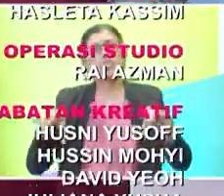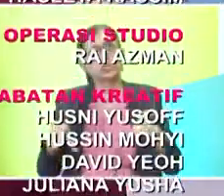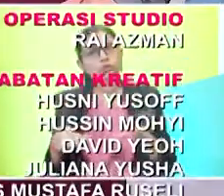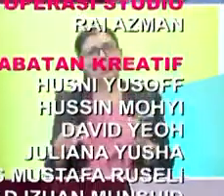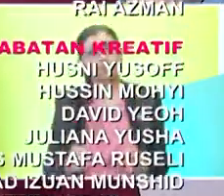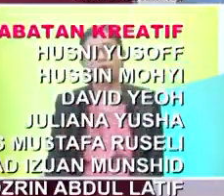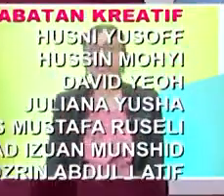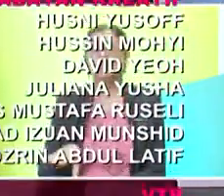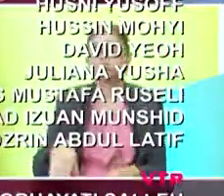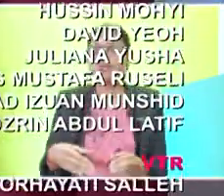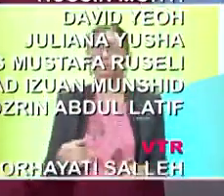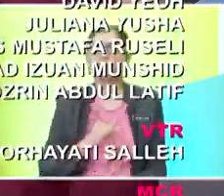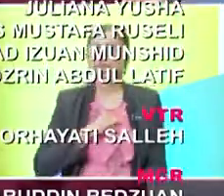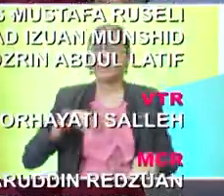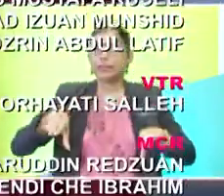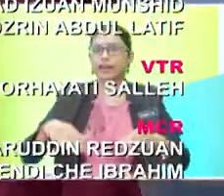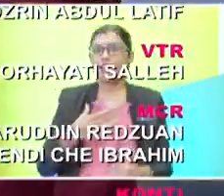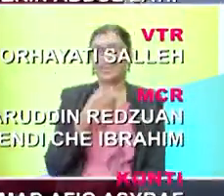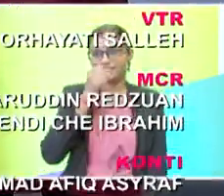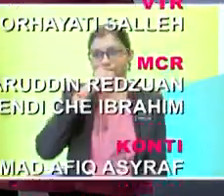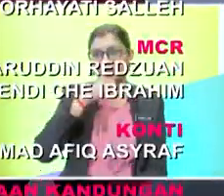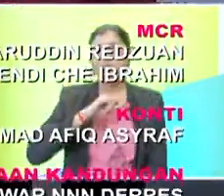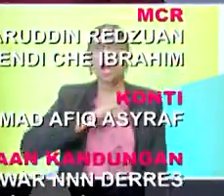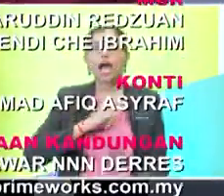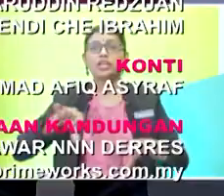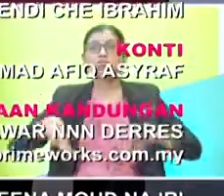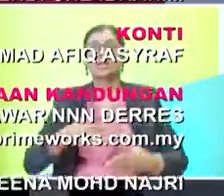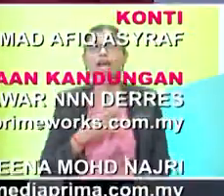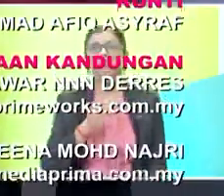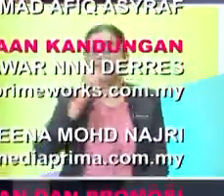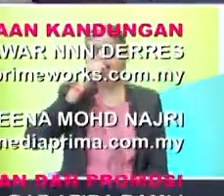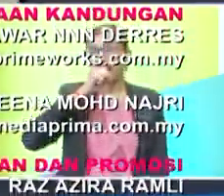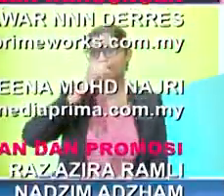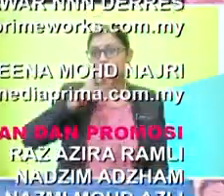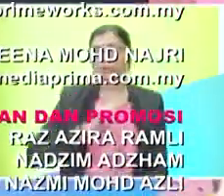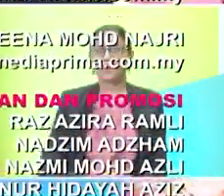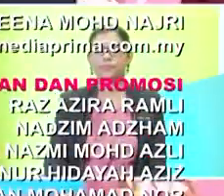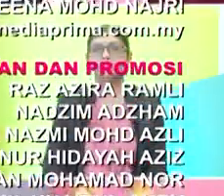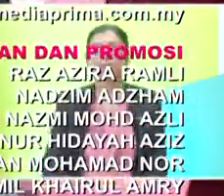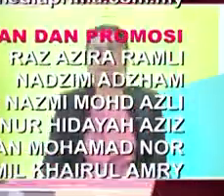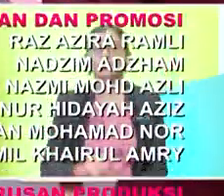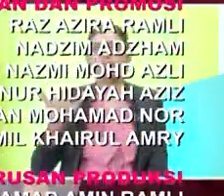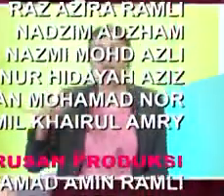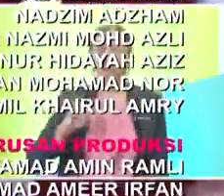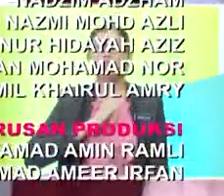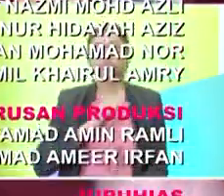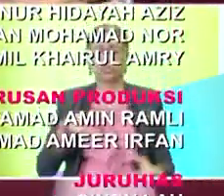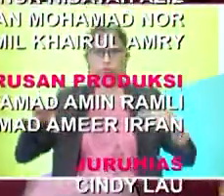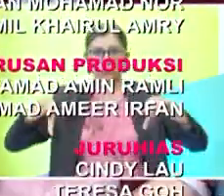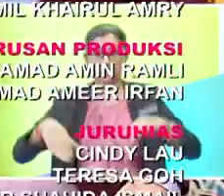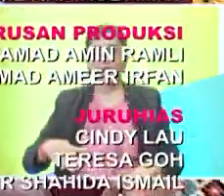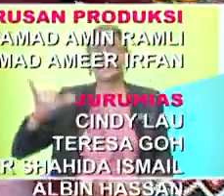do. I do like ice cream. I do like ice cream. Yes, I